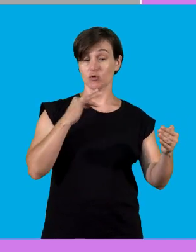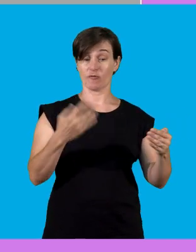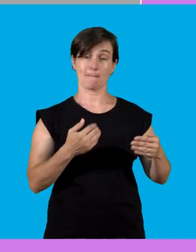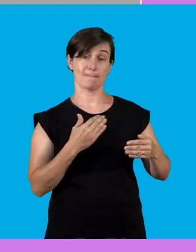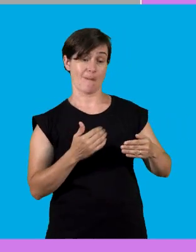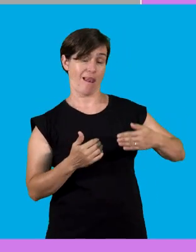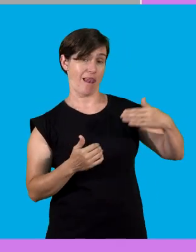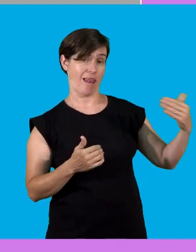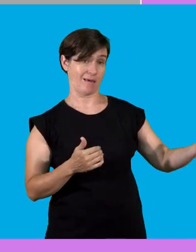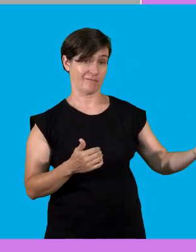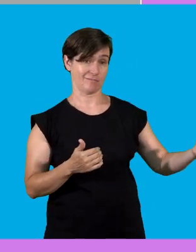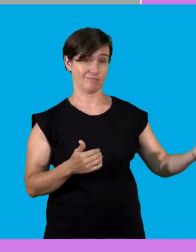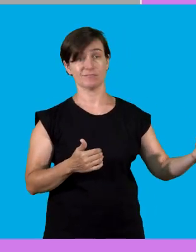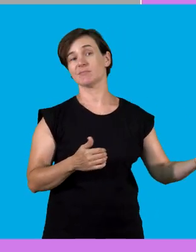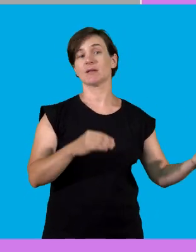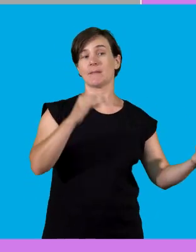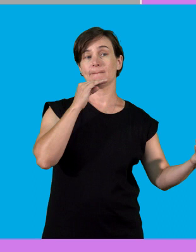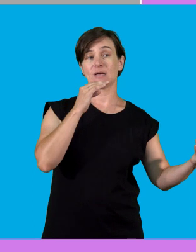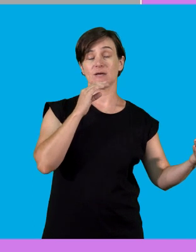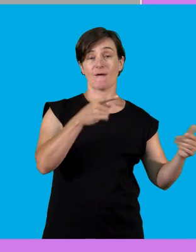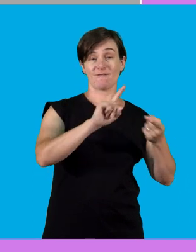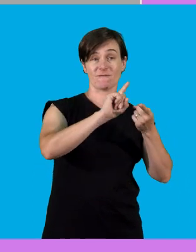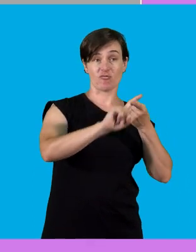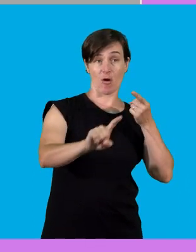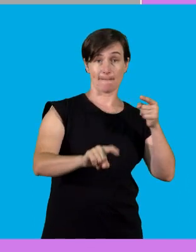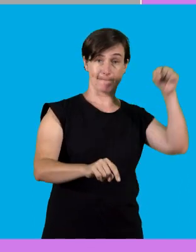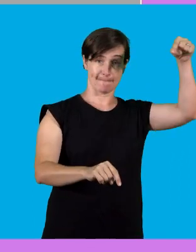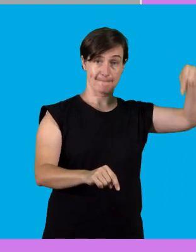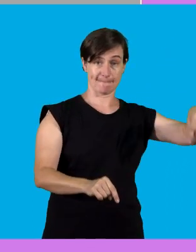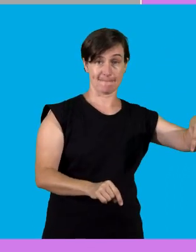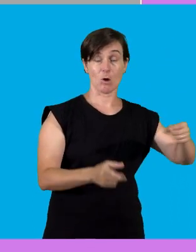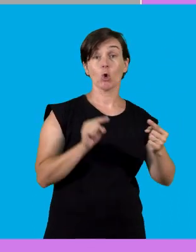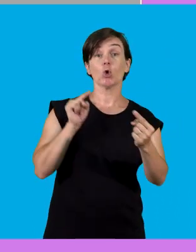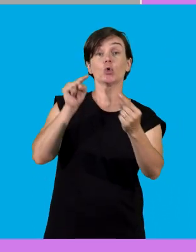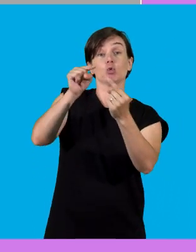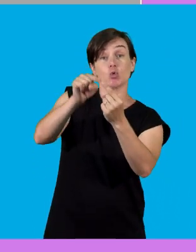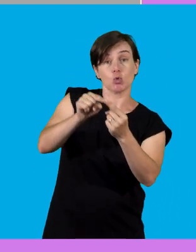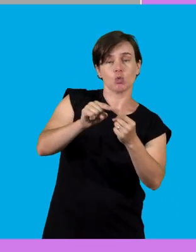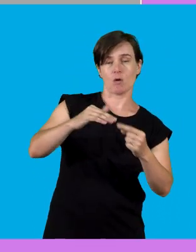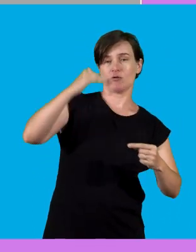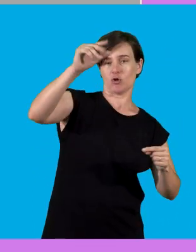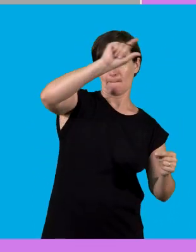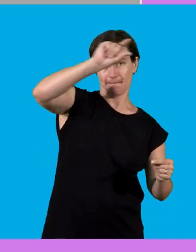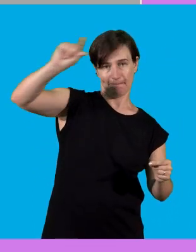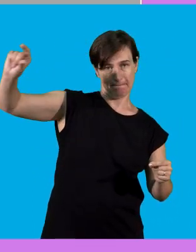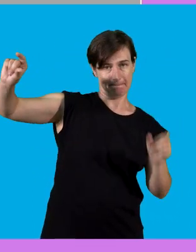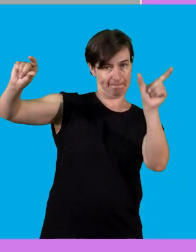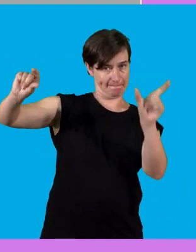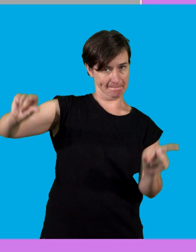the left, and then 2 is going to be here at the top. If we look